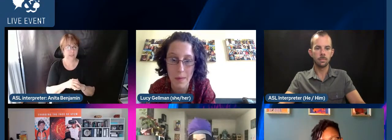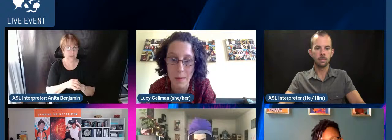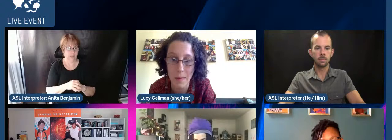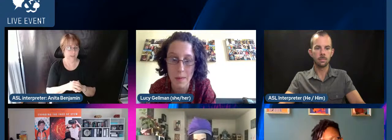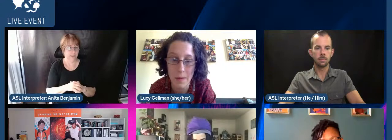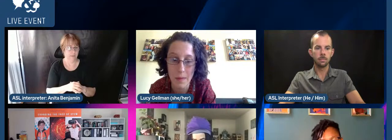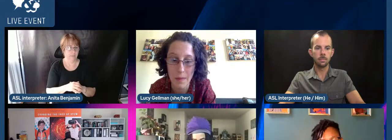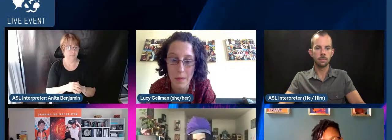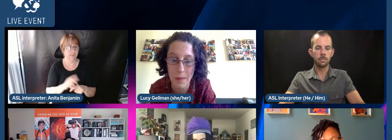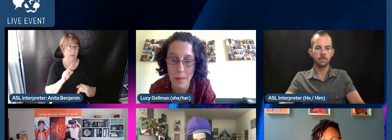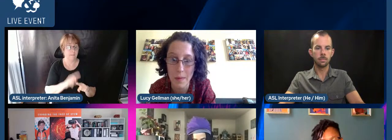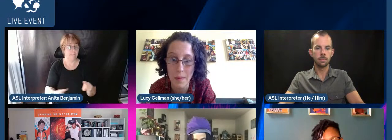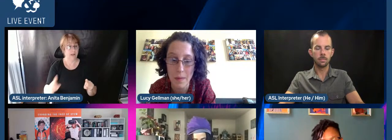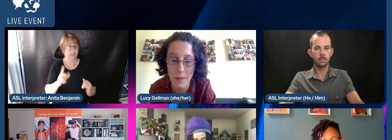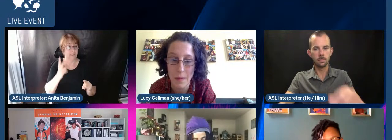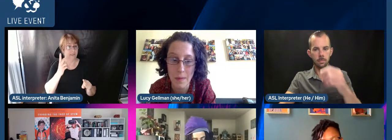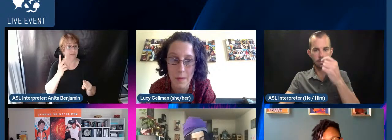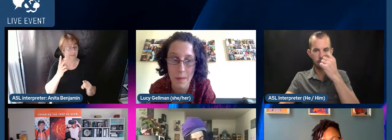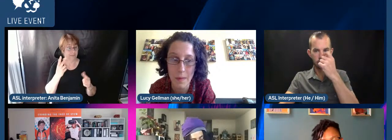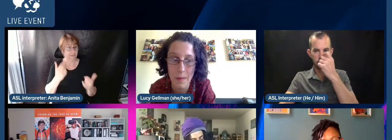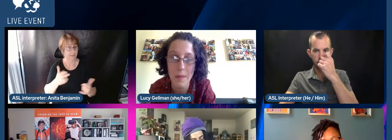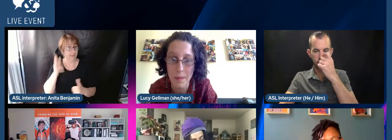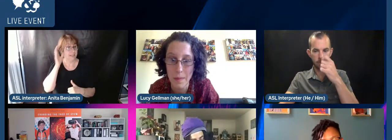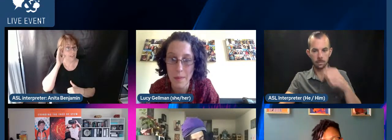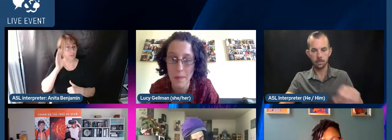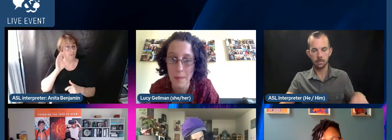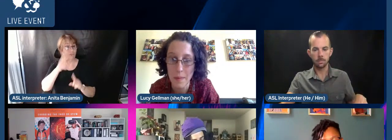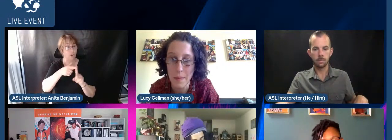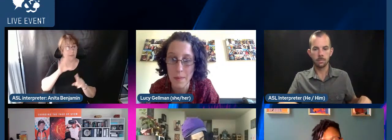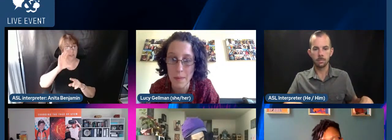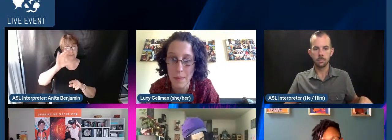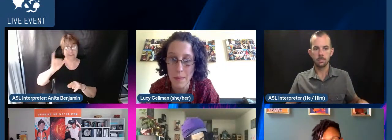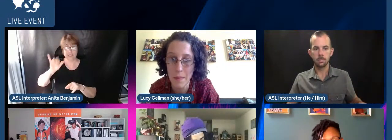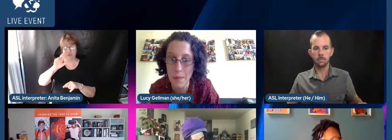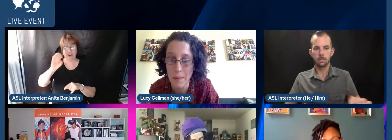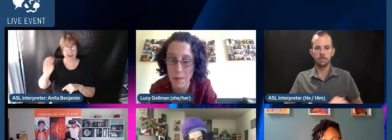fatigue. Well, let's hear from Sir Ray.